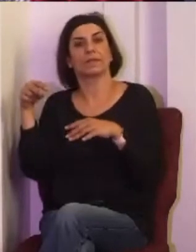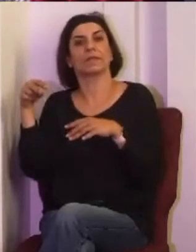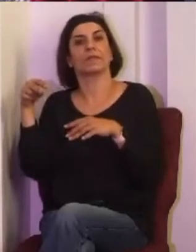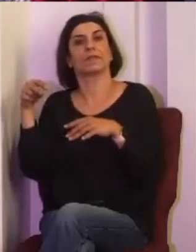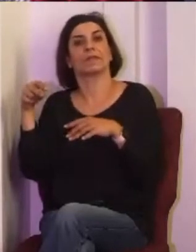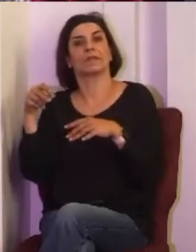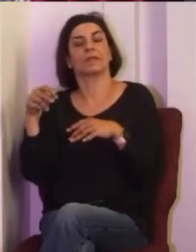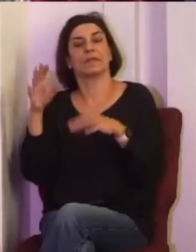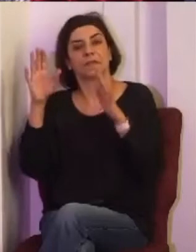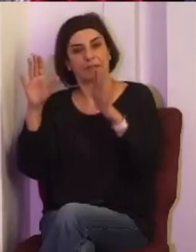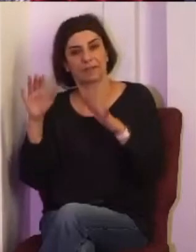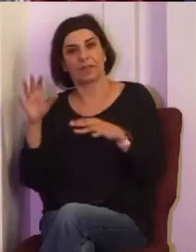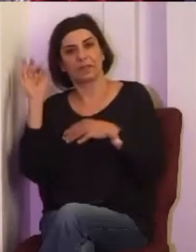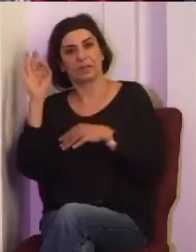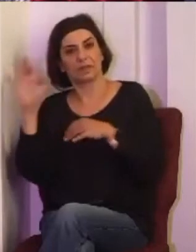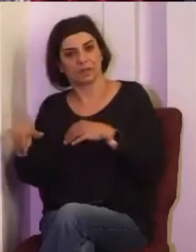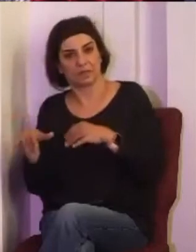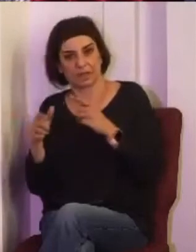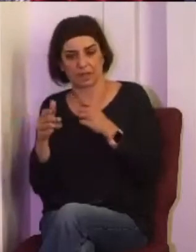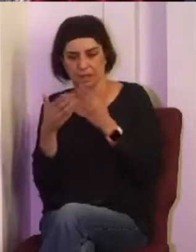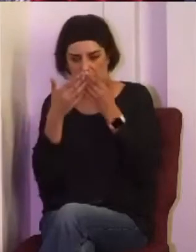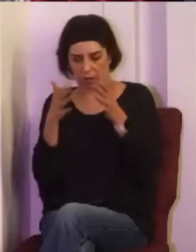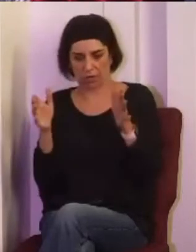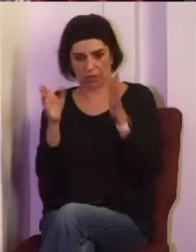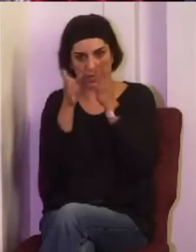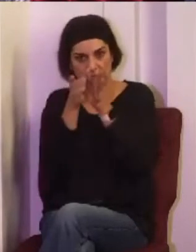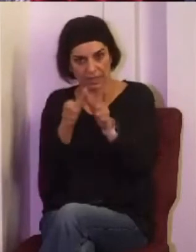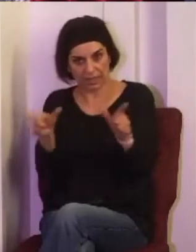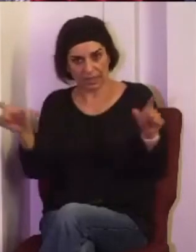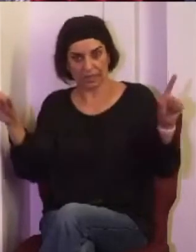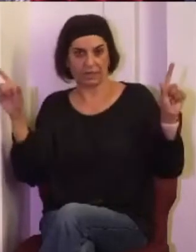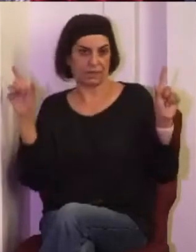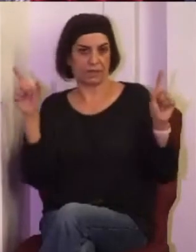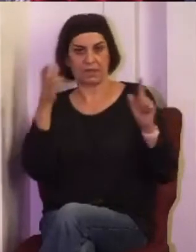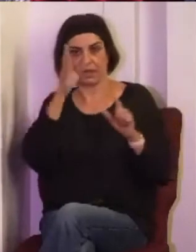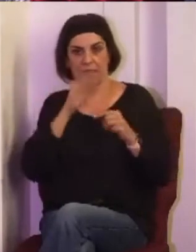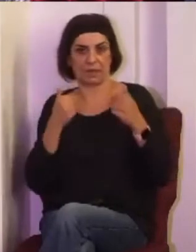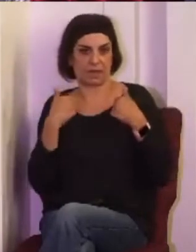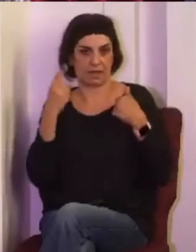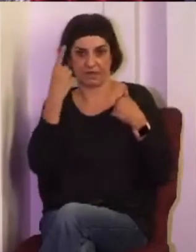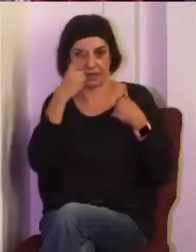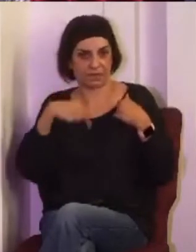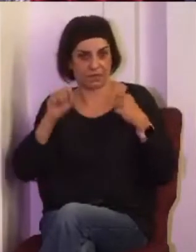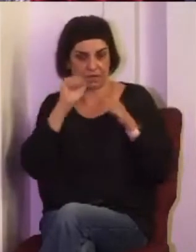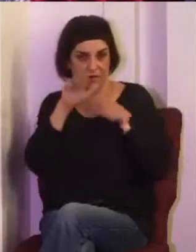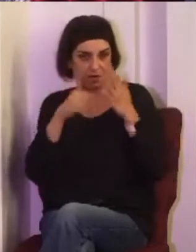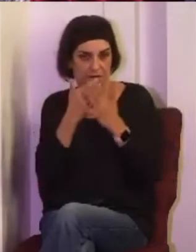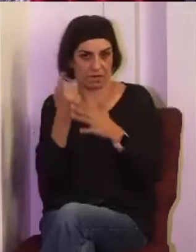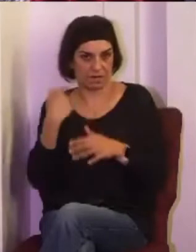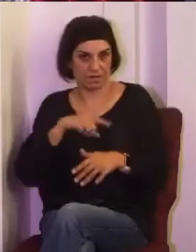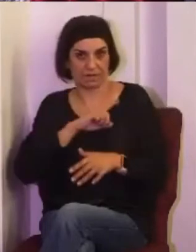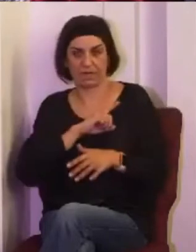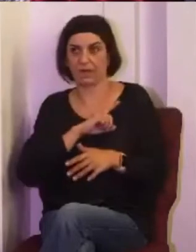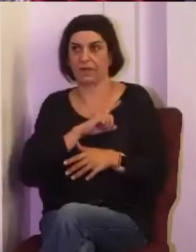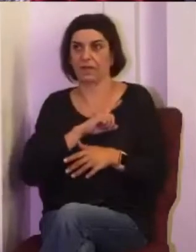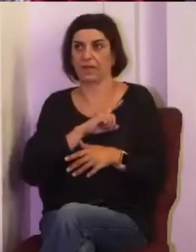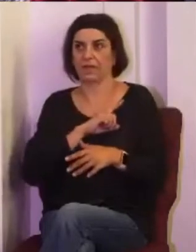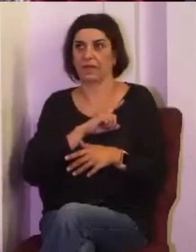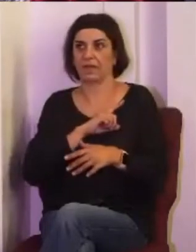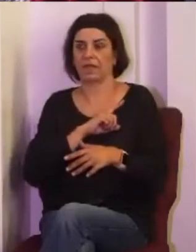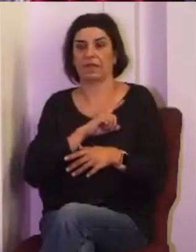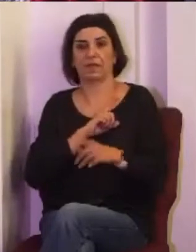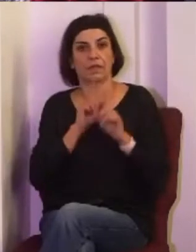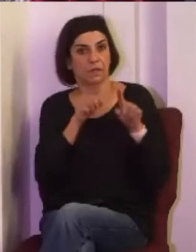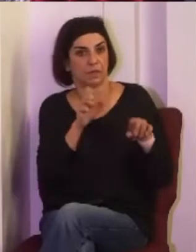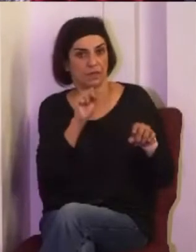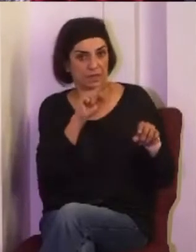liberties that God has for all of us. It's quite amazing, I'm telling you. When we went to St. John's, we wanted what